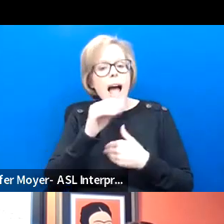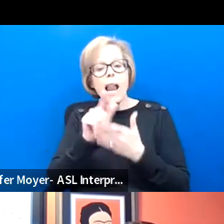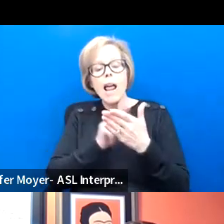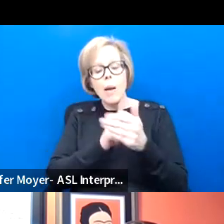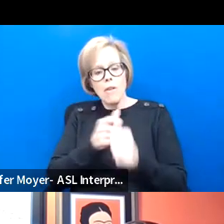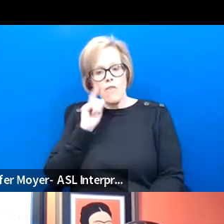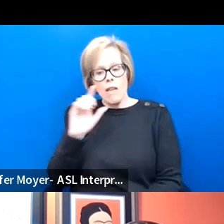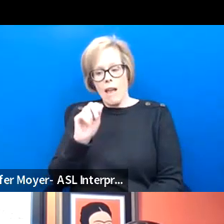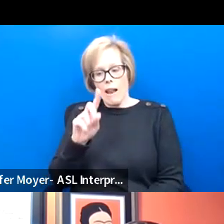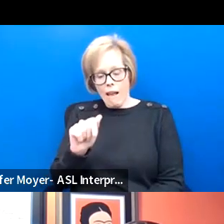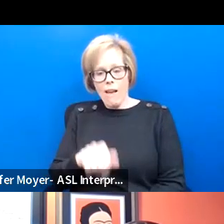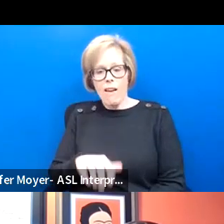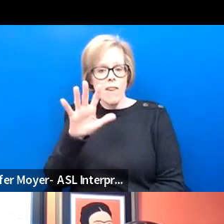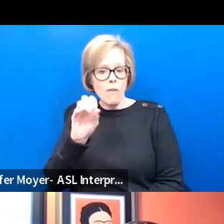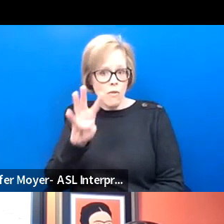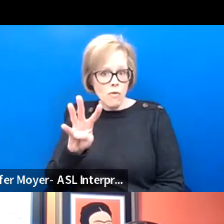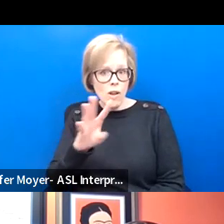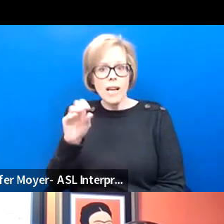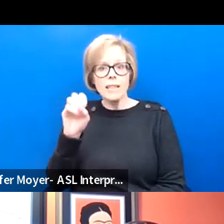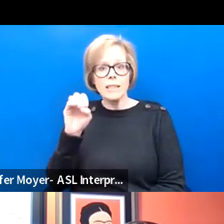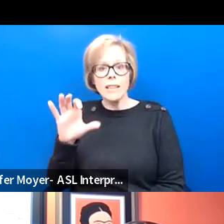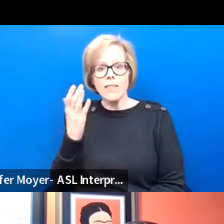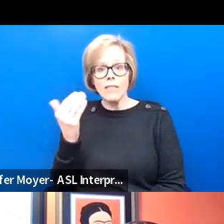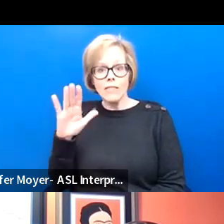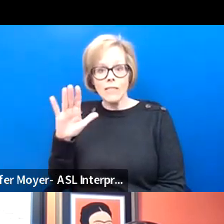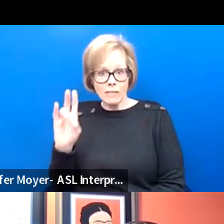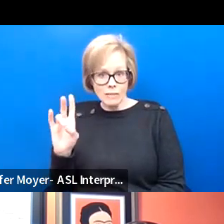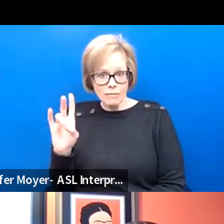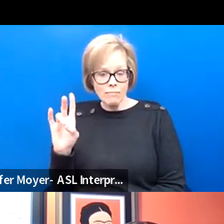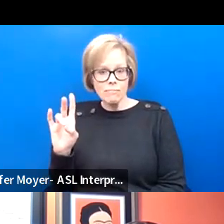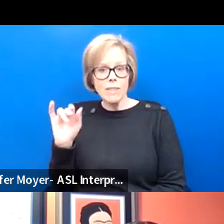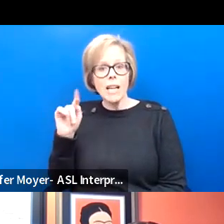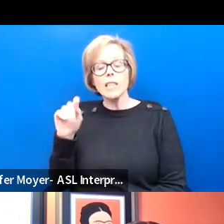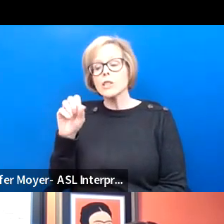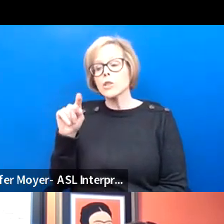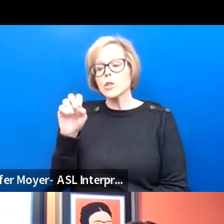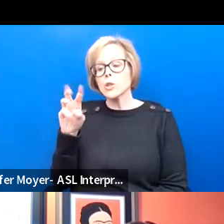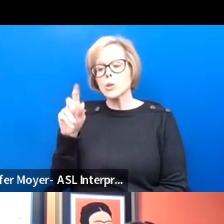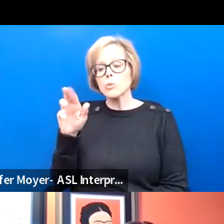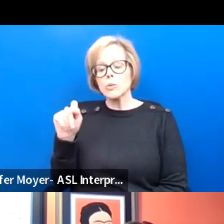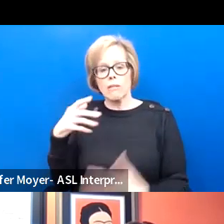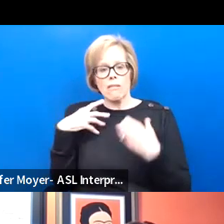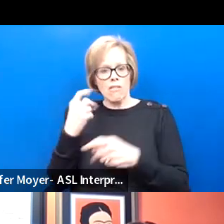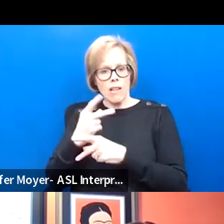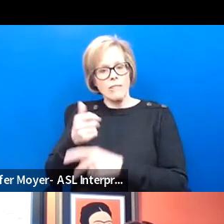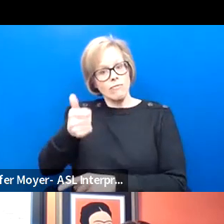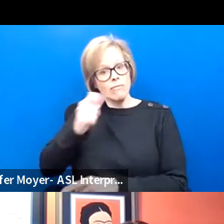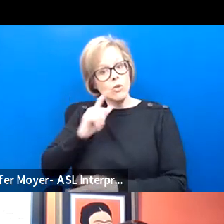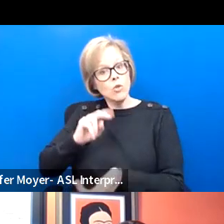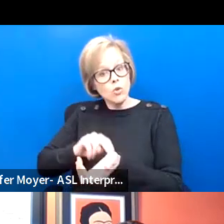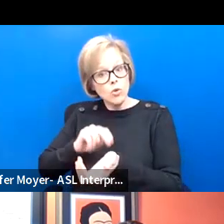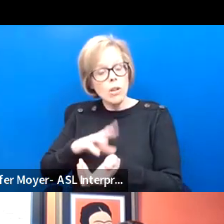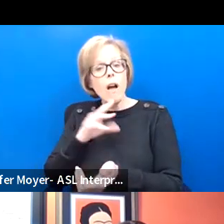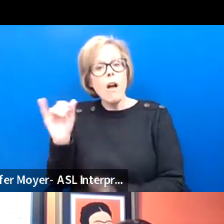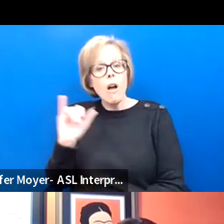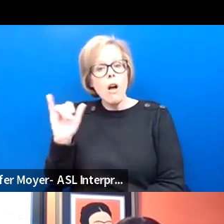ADA, 504, and Section 1557 at Steward Healthcare. She's a nurse and is